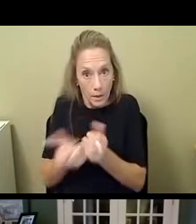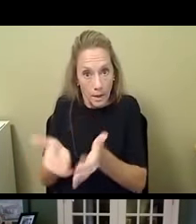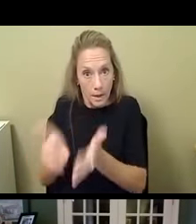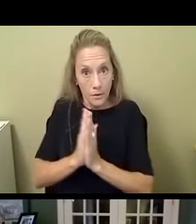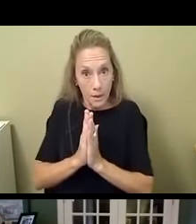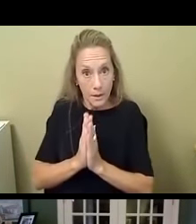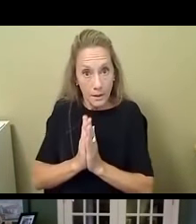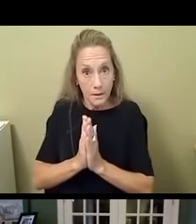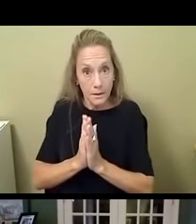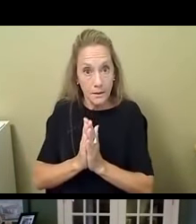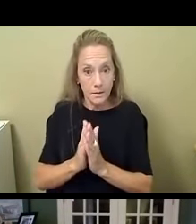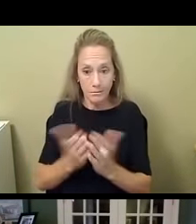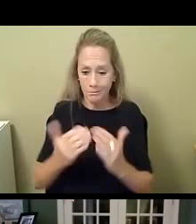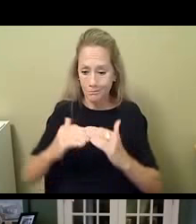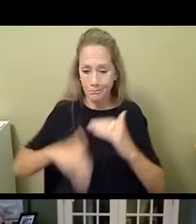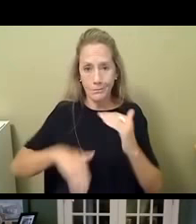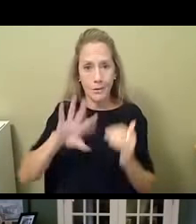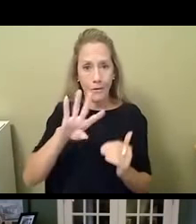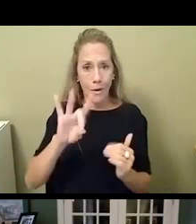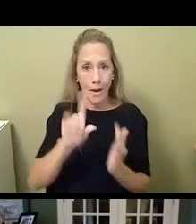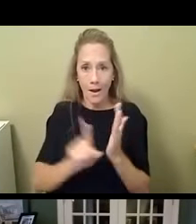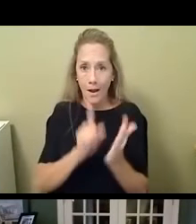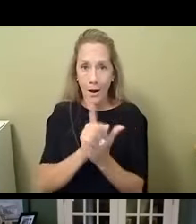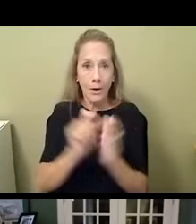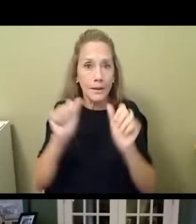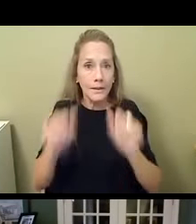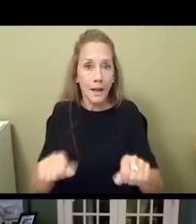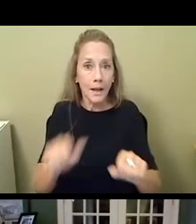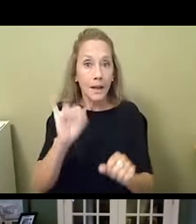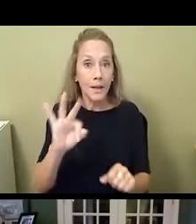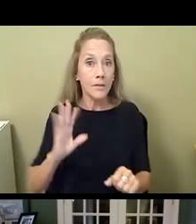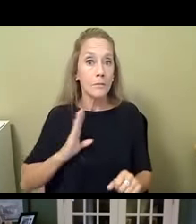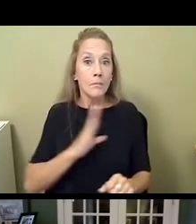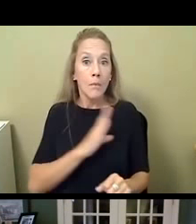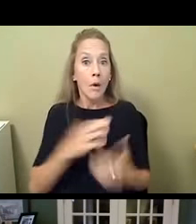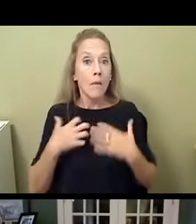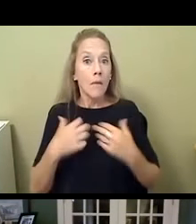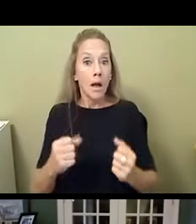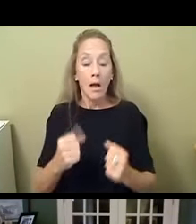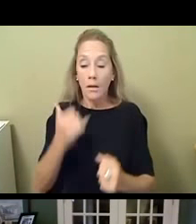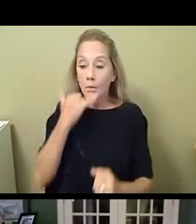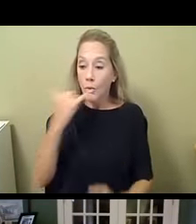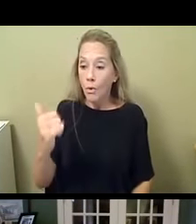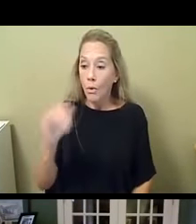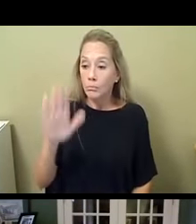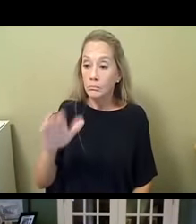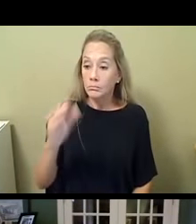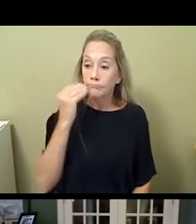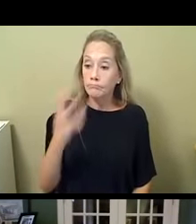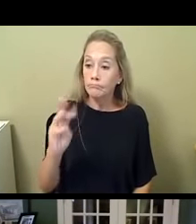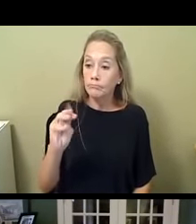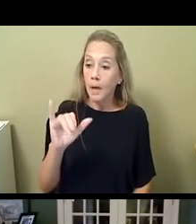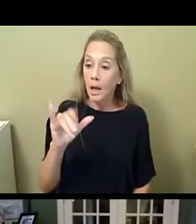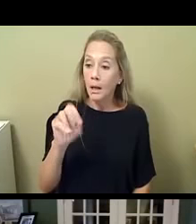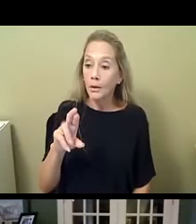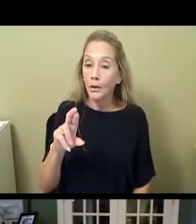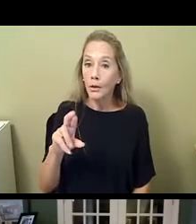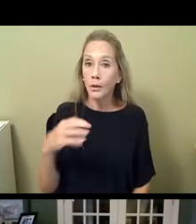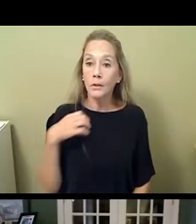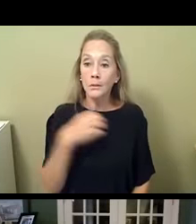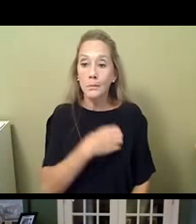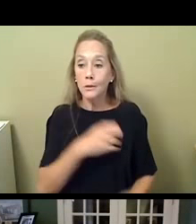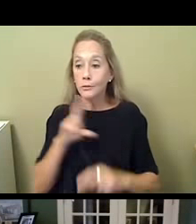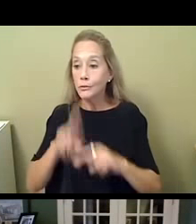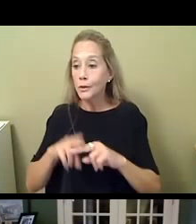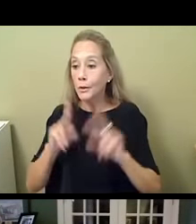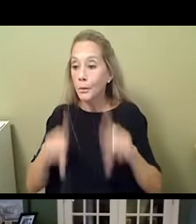which can be done in a 48-hour period. If the Board of Health were to call and say, Mayor, Commission Chair, this